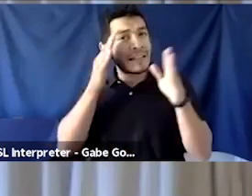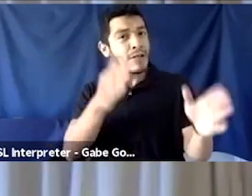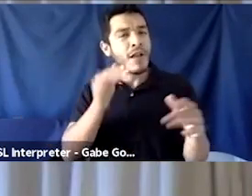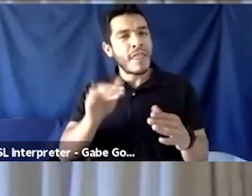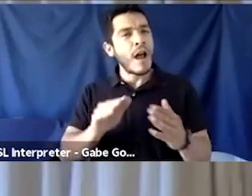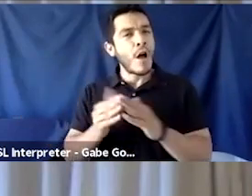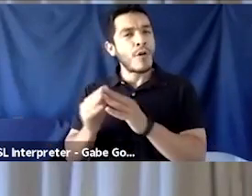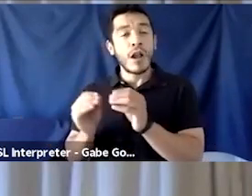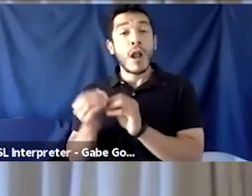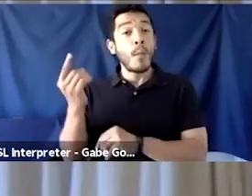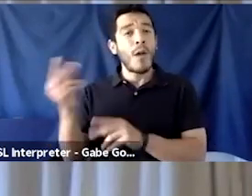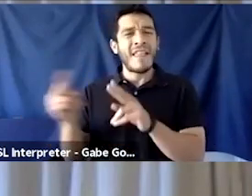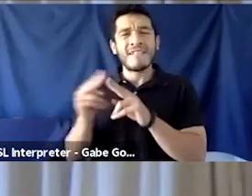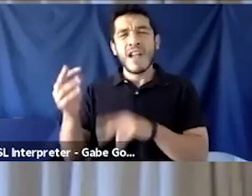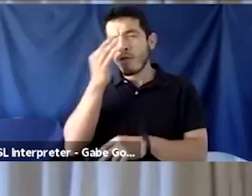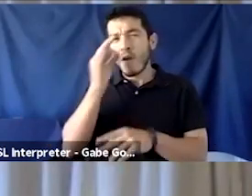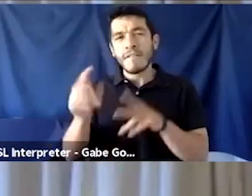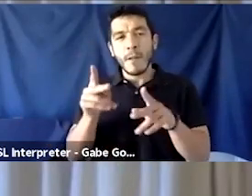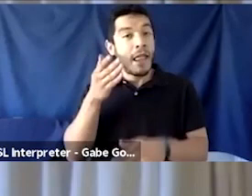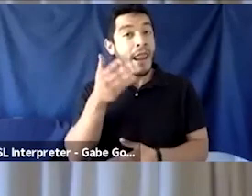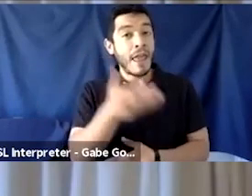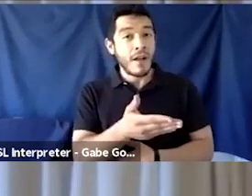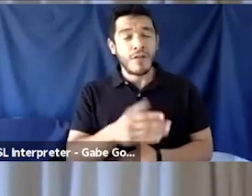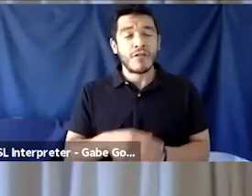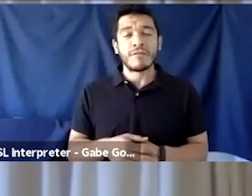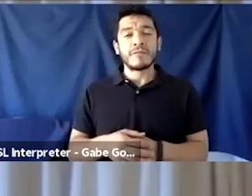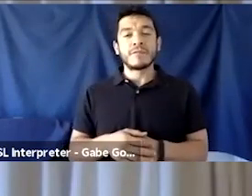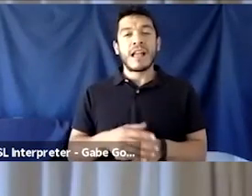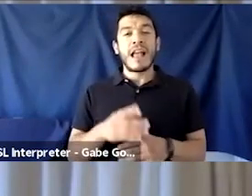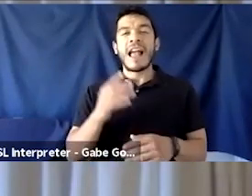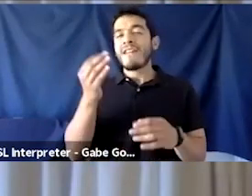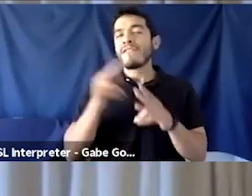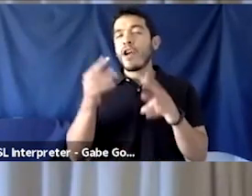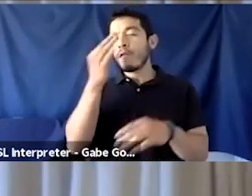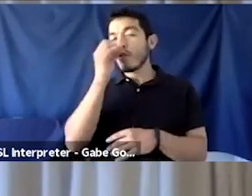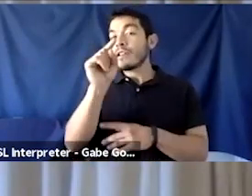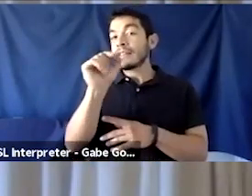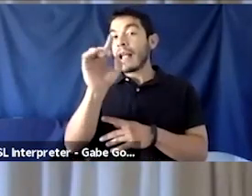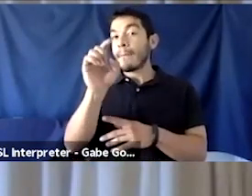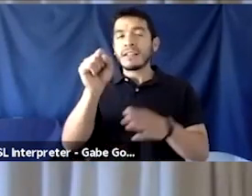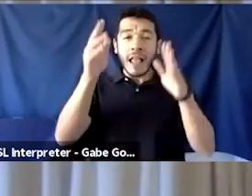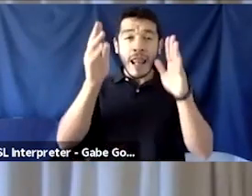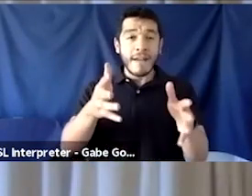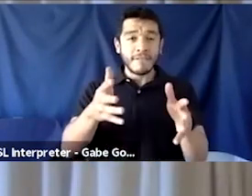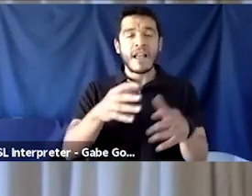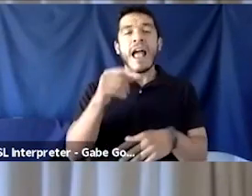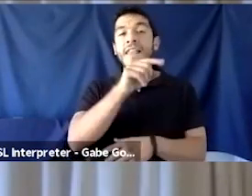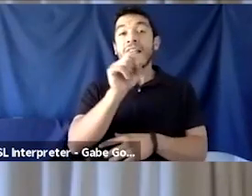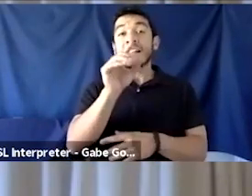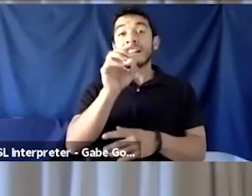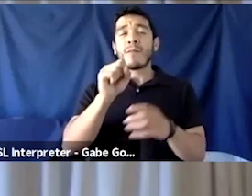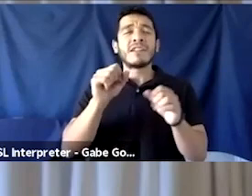one, there are very few of these stables left. And these stables have acted as places, safe havens for